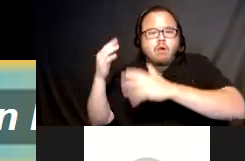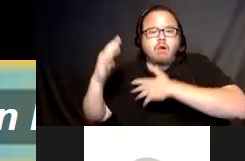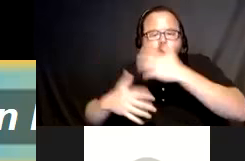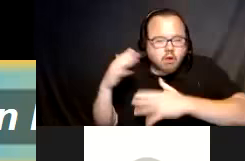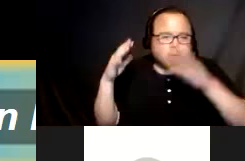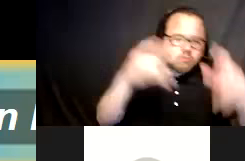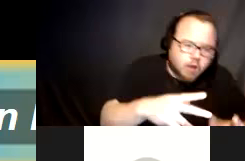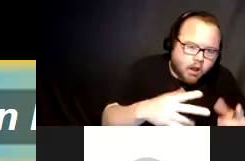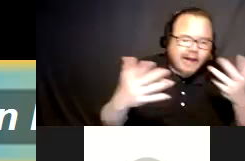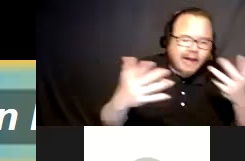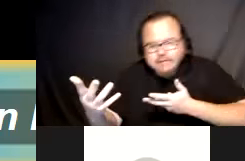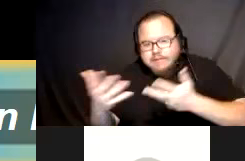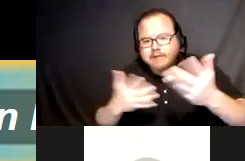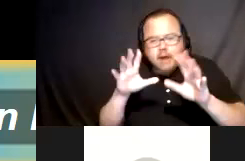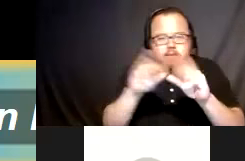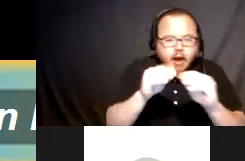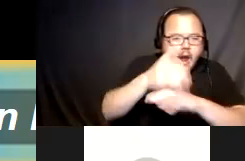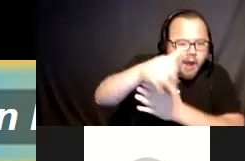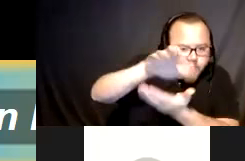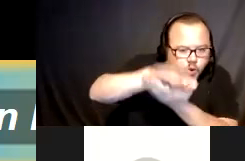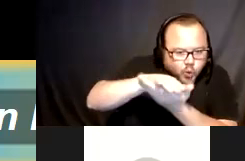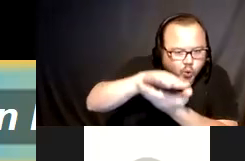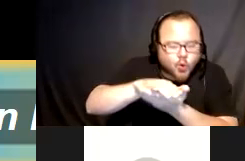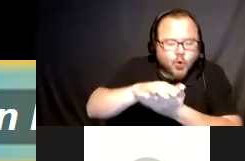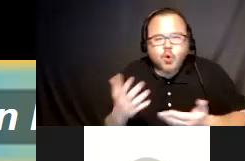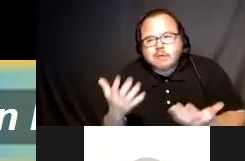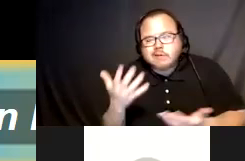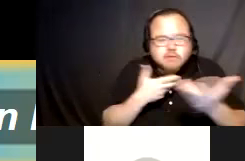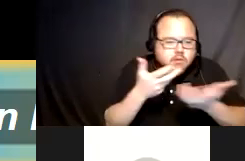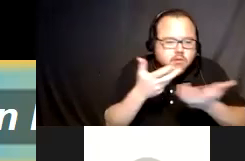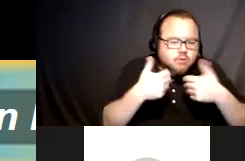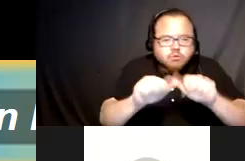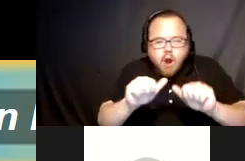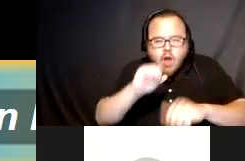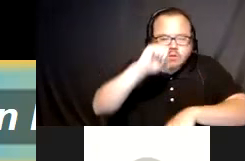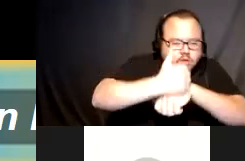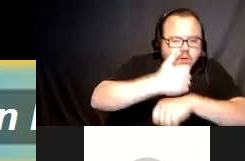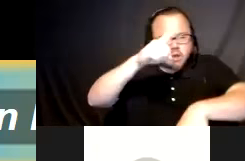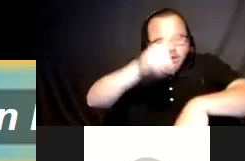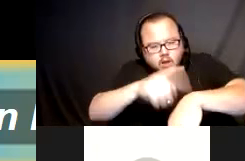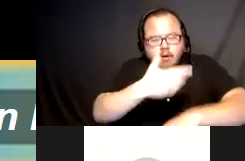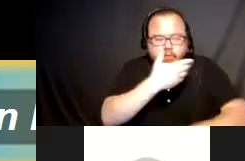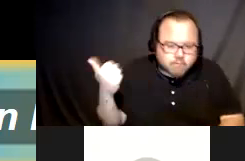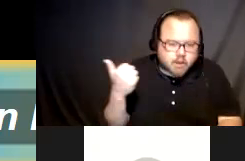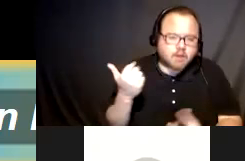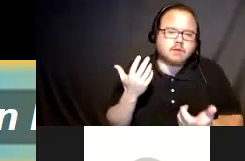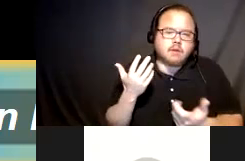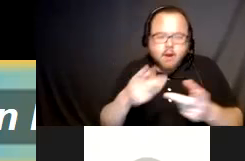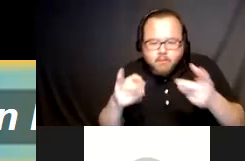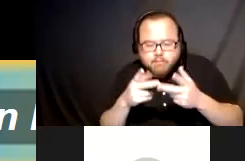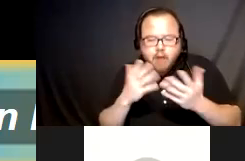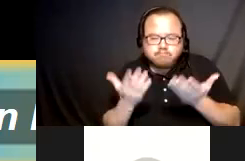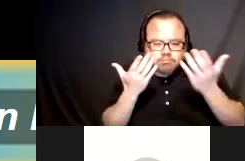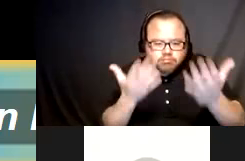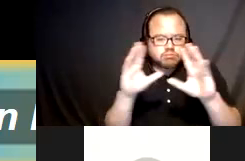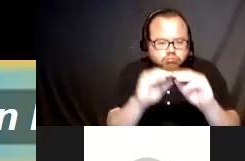to having those meetings after school. So really trying to work on a time and place to offer these meetings, as